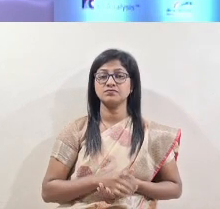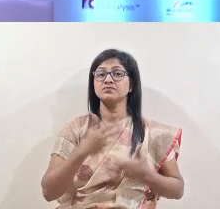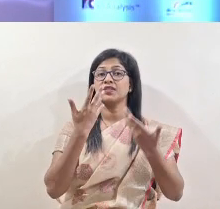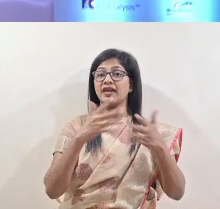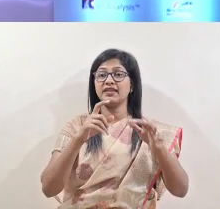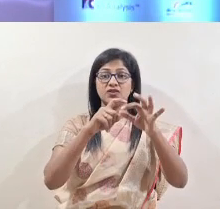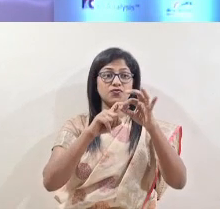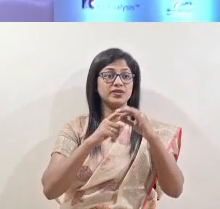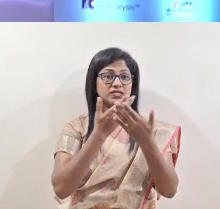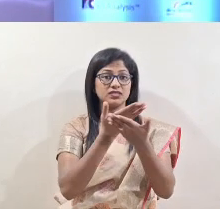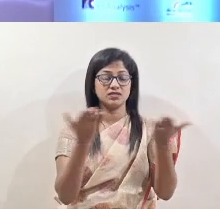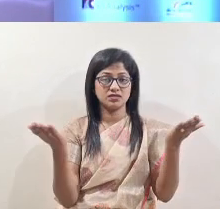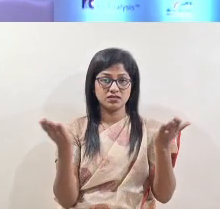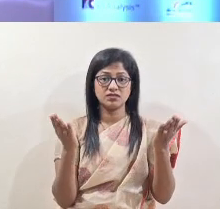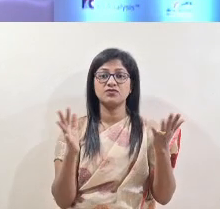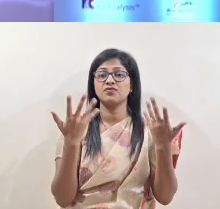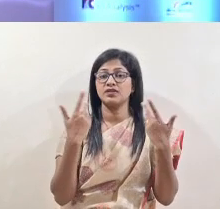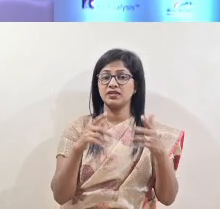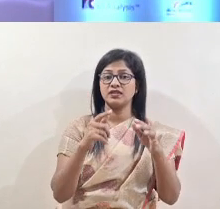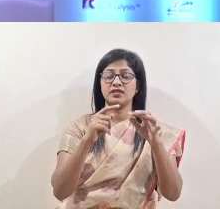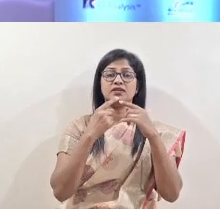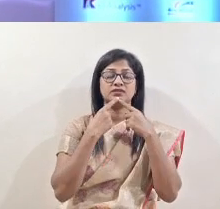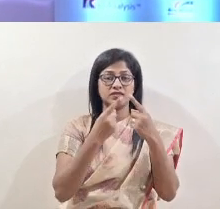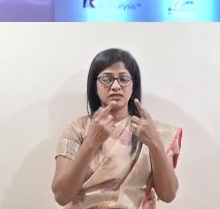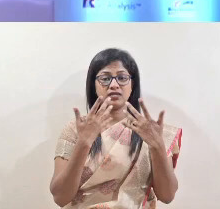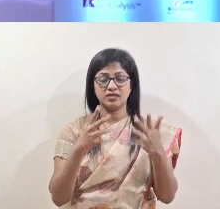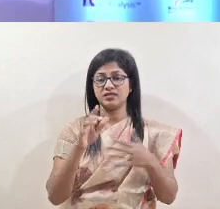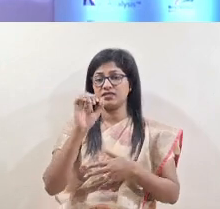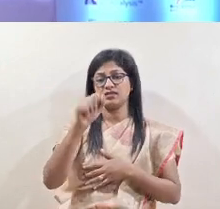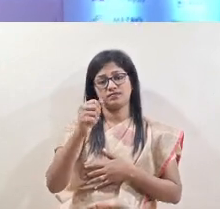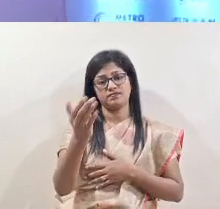Do we have a query or a comment or a question?